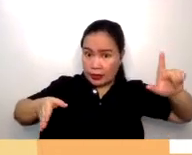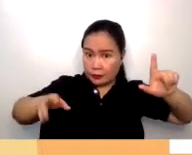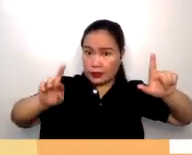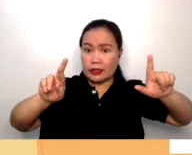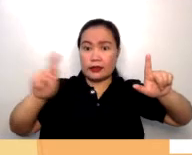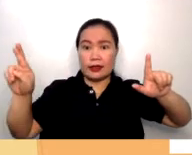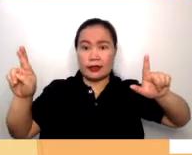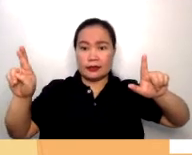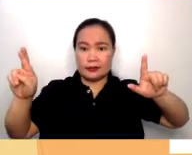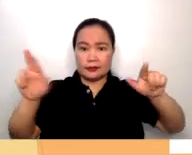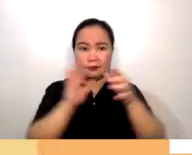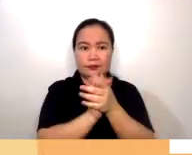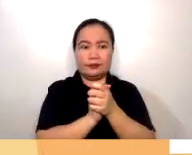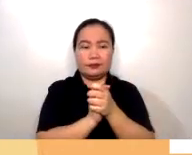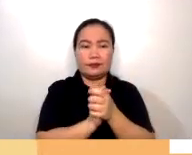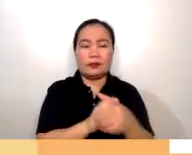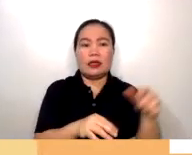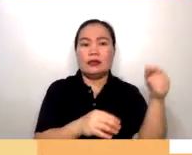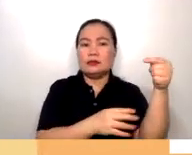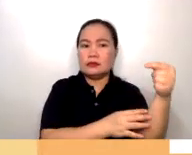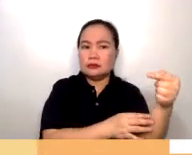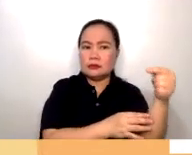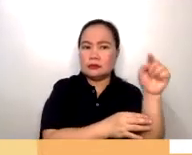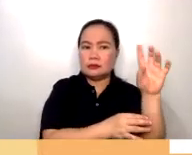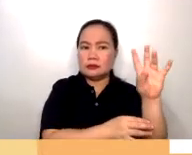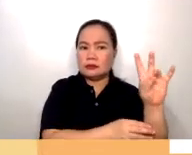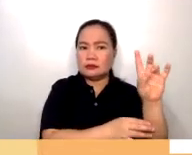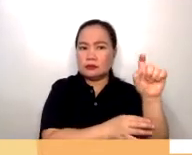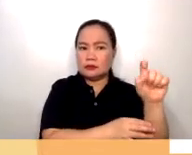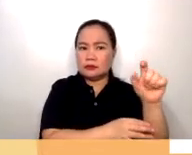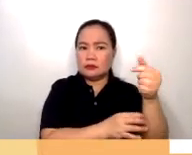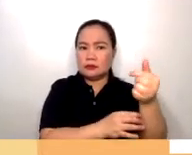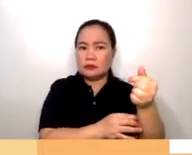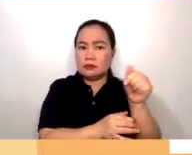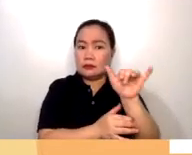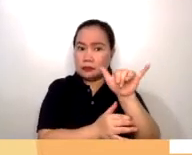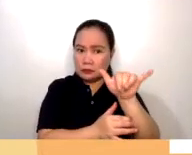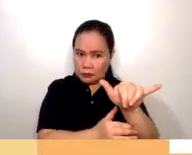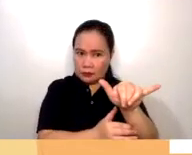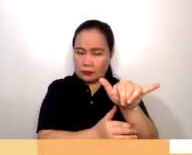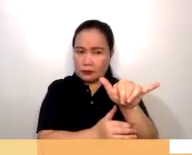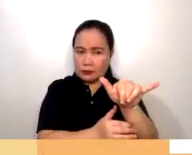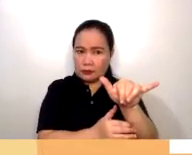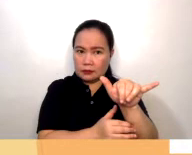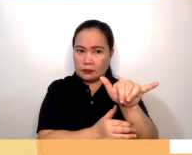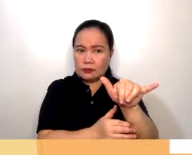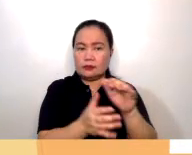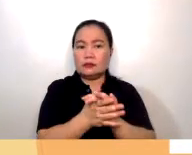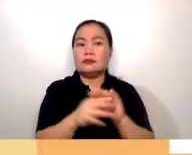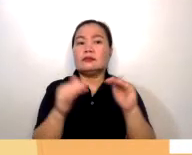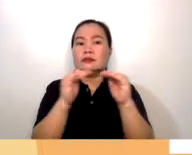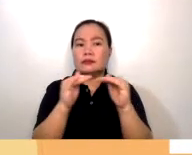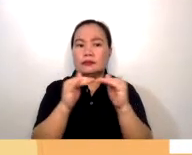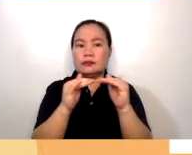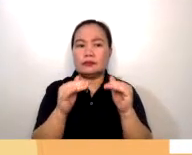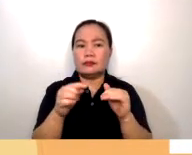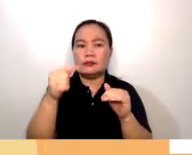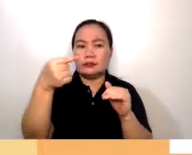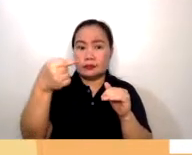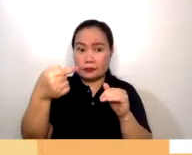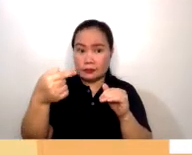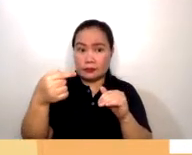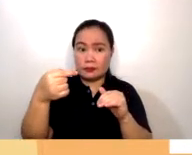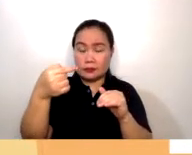our equation. So, that would become negative 7x plus y